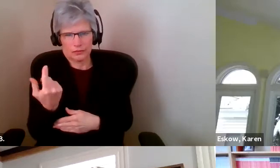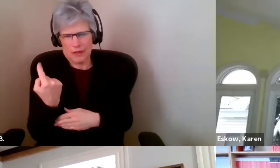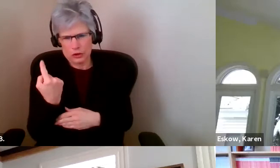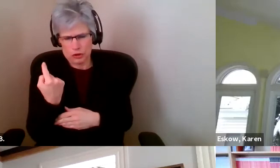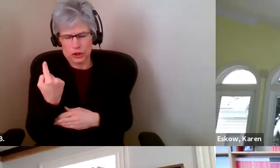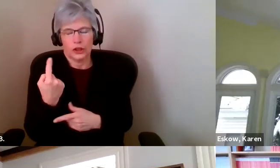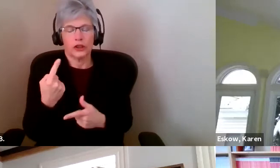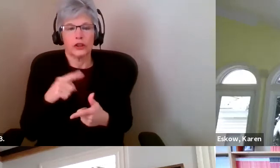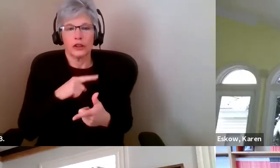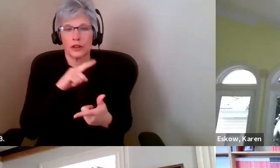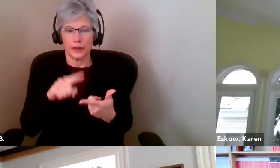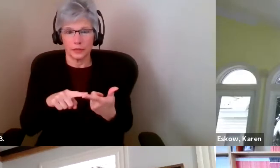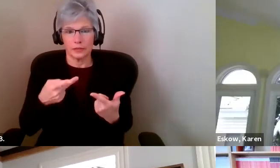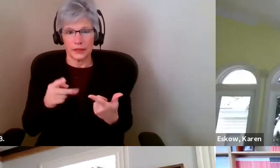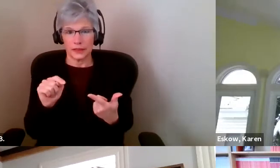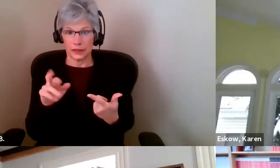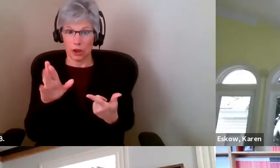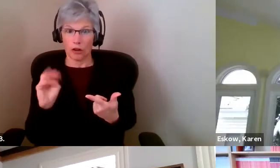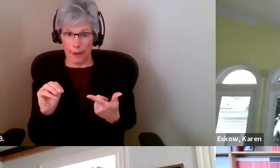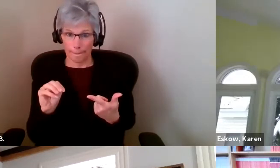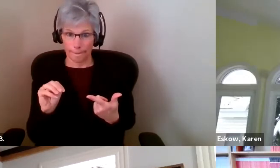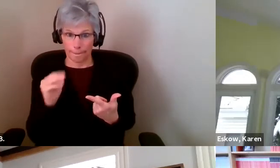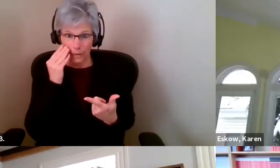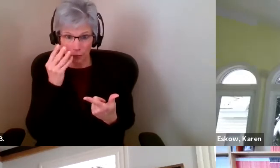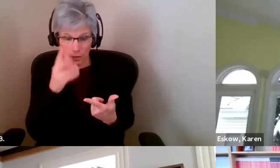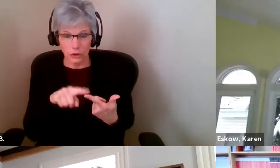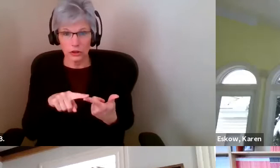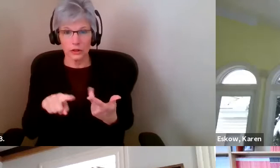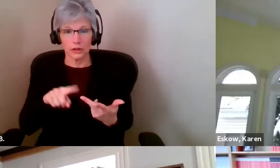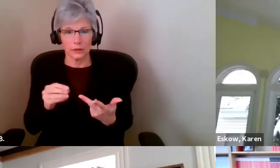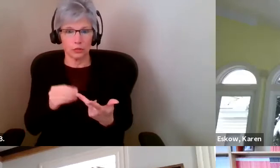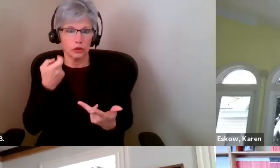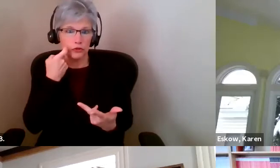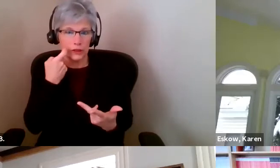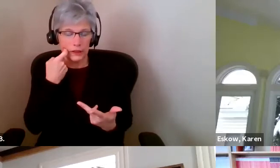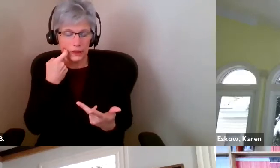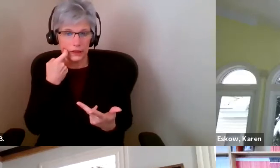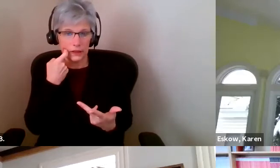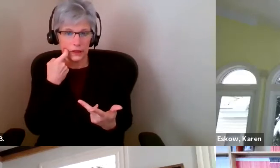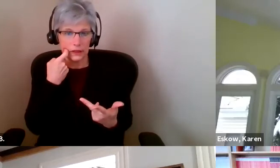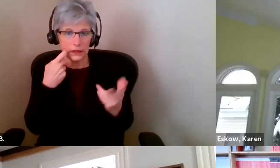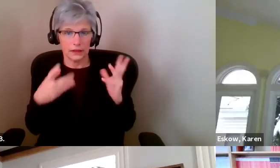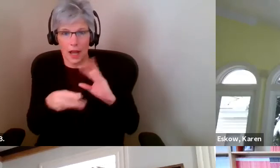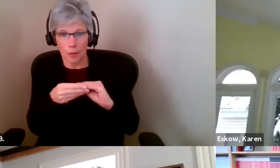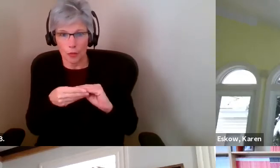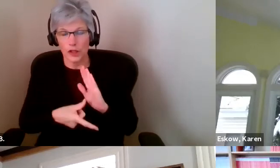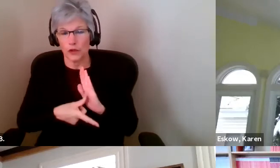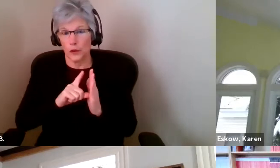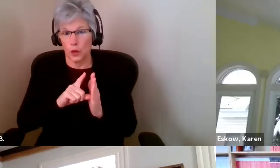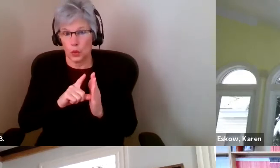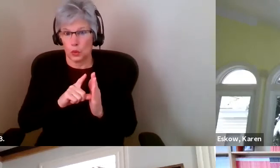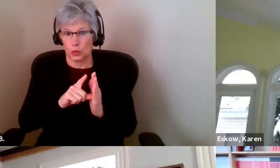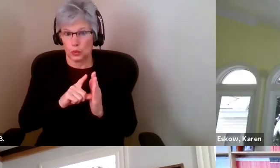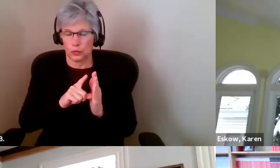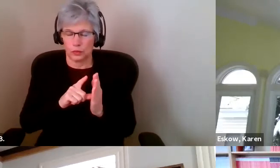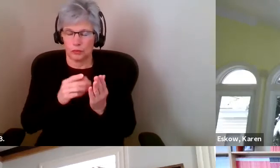followed by the PTRM materials, and then more recently by the comprehensive review materials. And I've gotten to